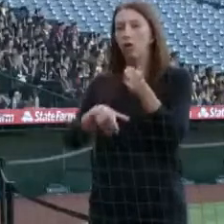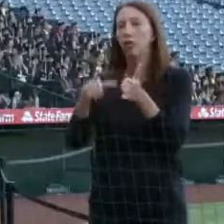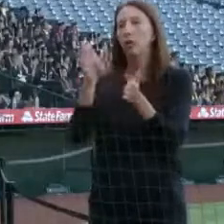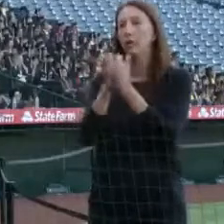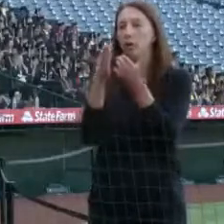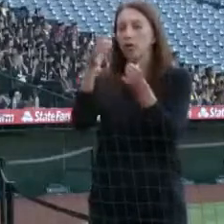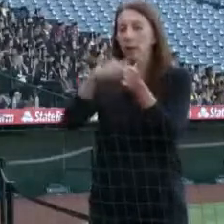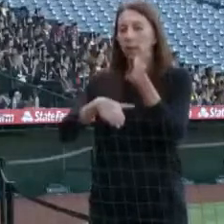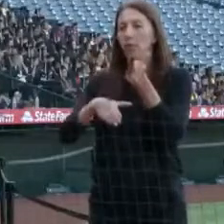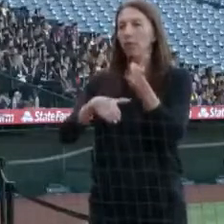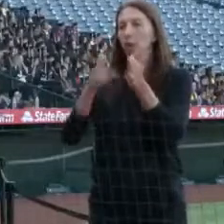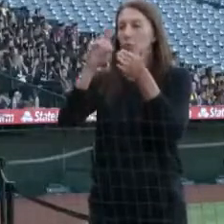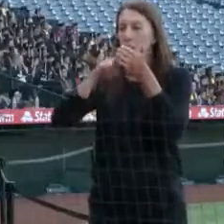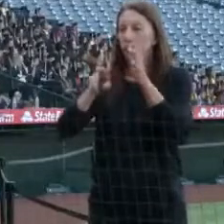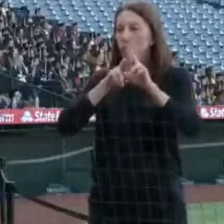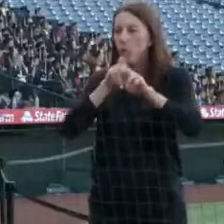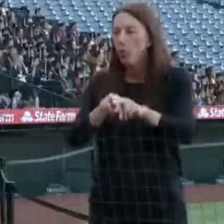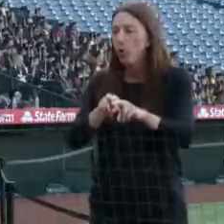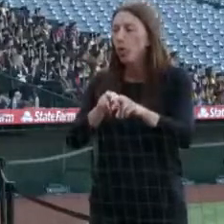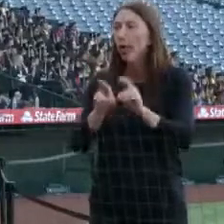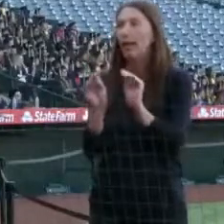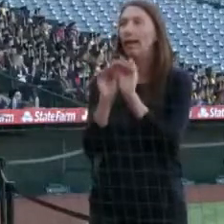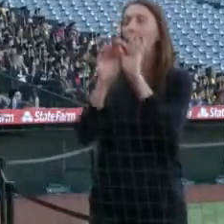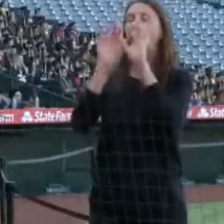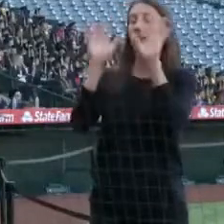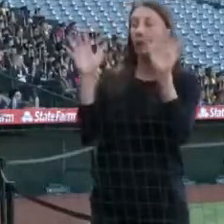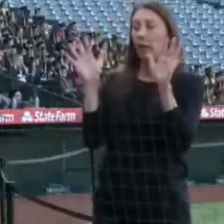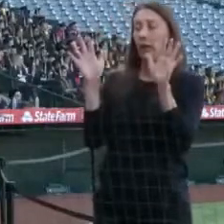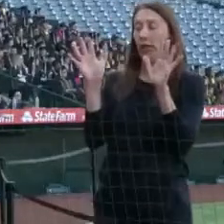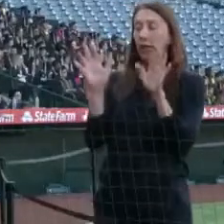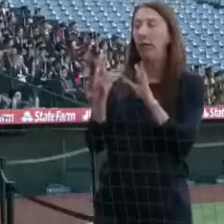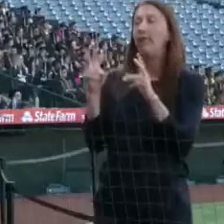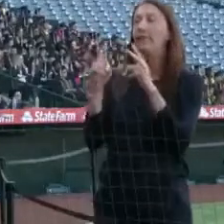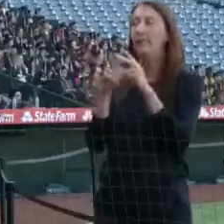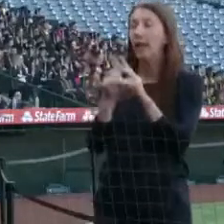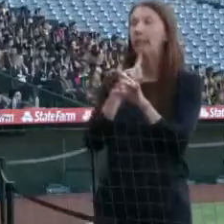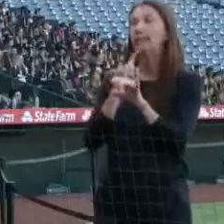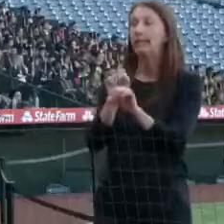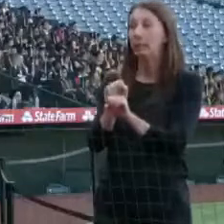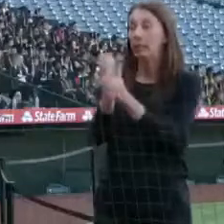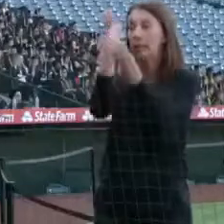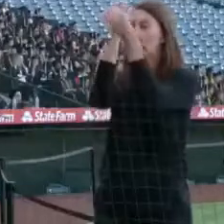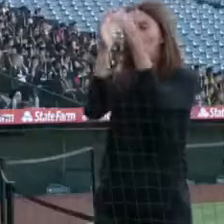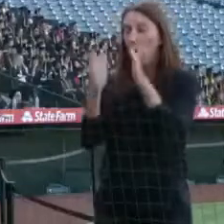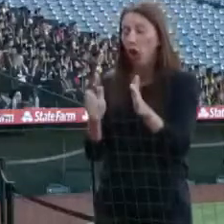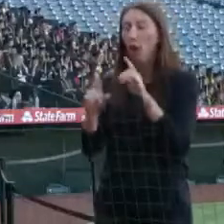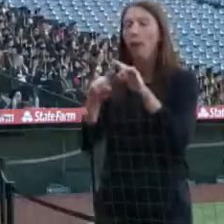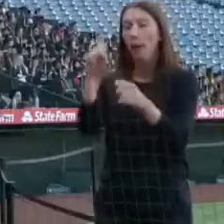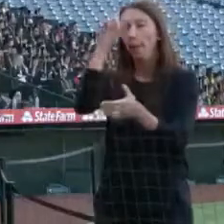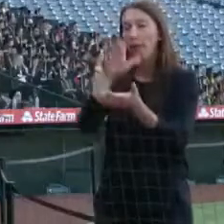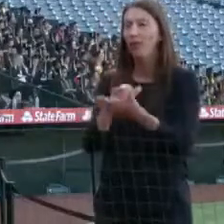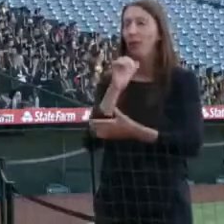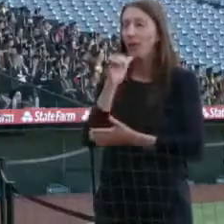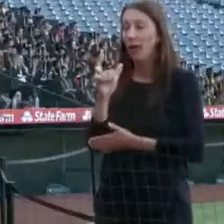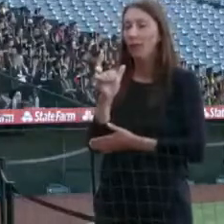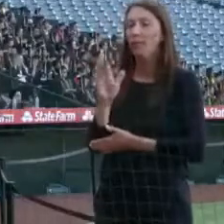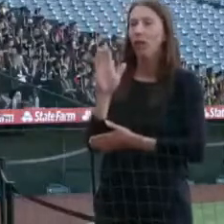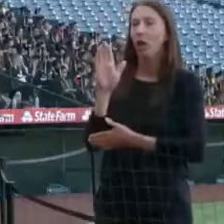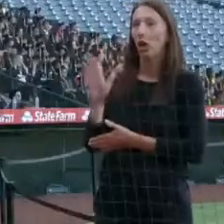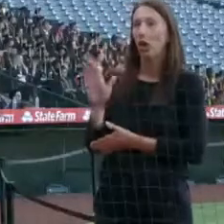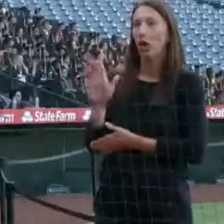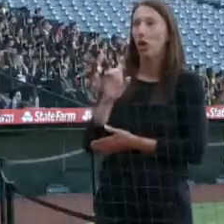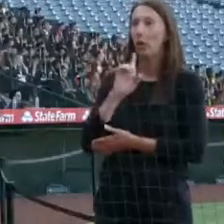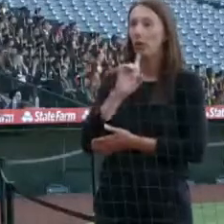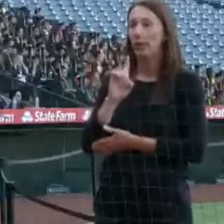chapters, and research reports. Clearly, she's a very serious scholar. However, believe it or not, her enviable